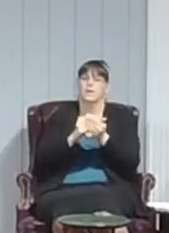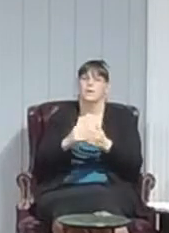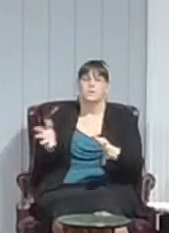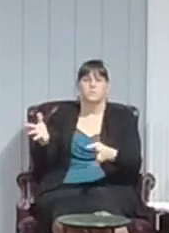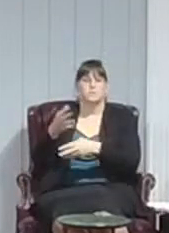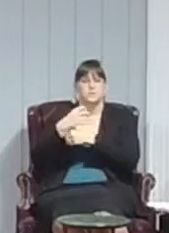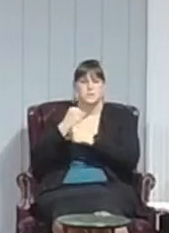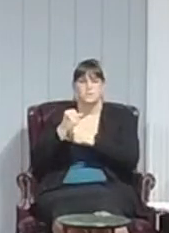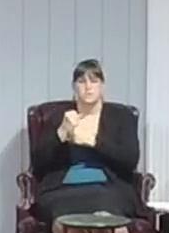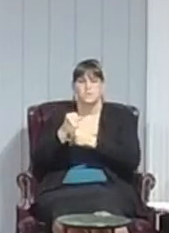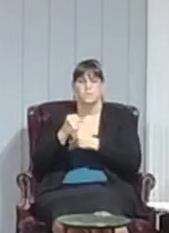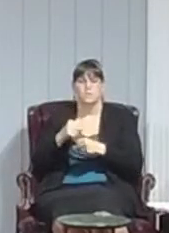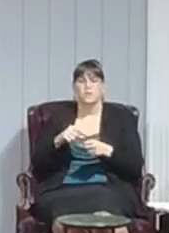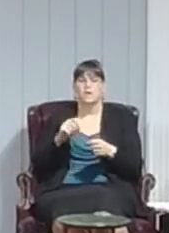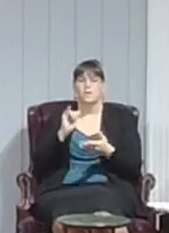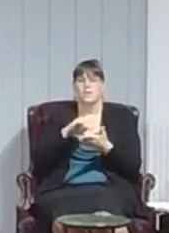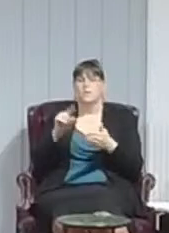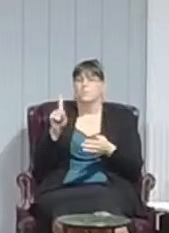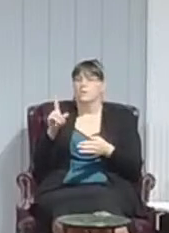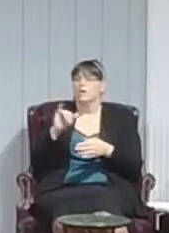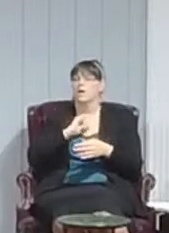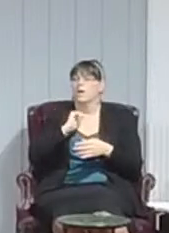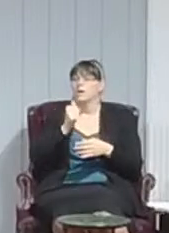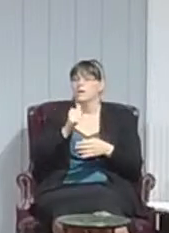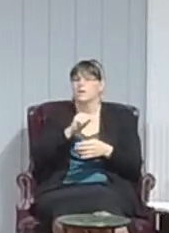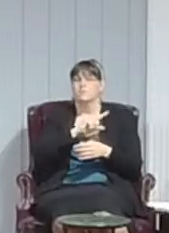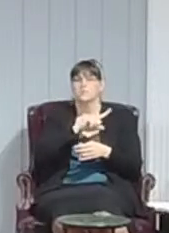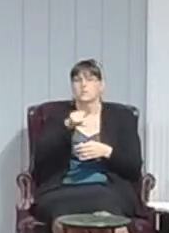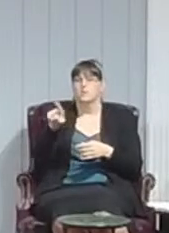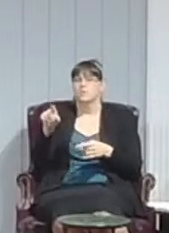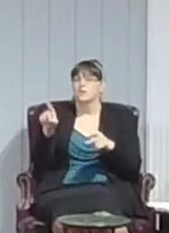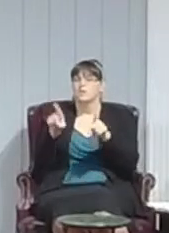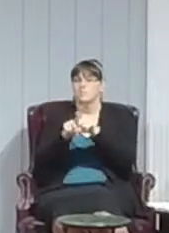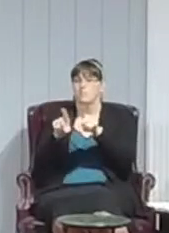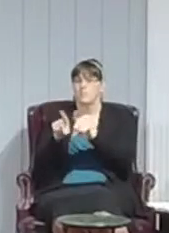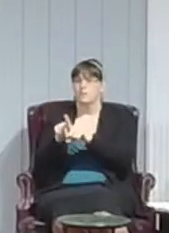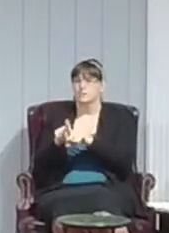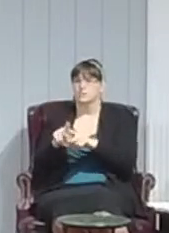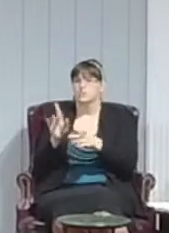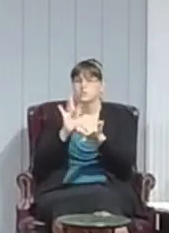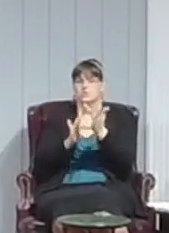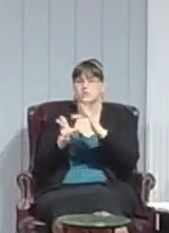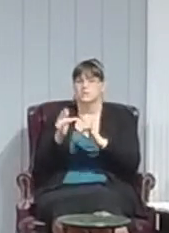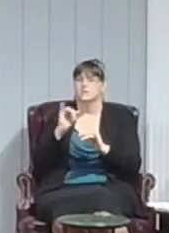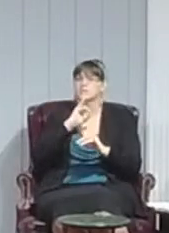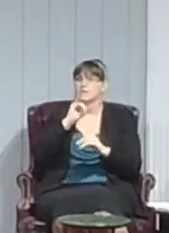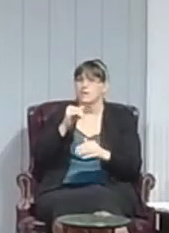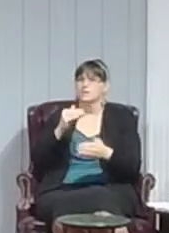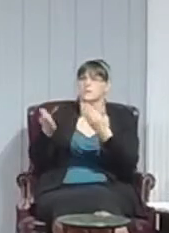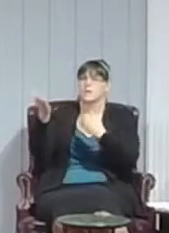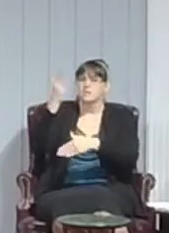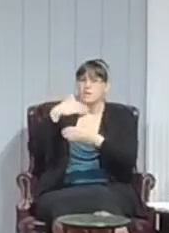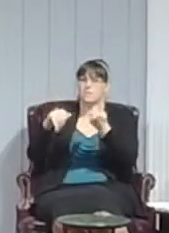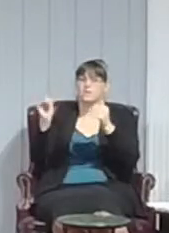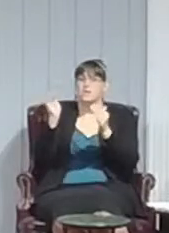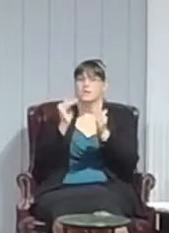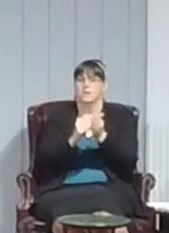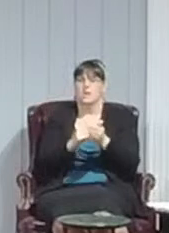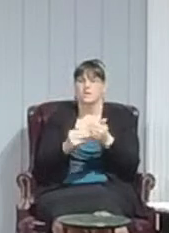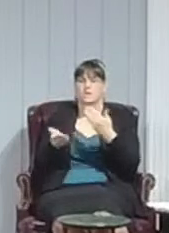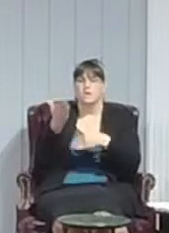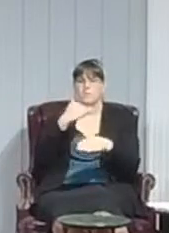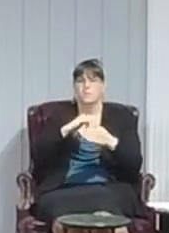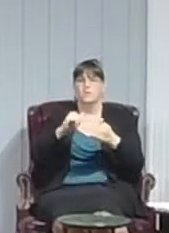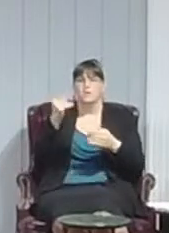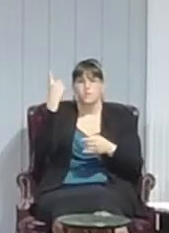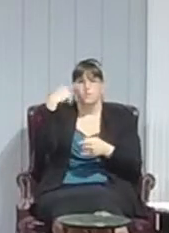that where I am, there you may be also. Jesus is coming again. And Jesus is coming for you, and he's coming for